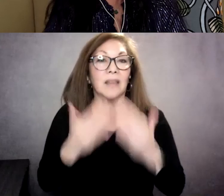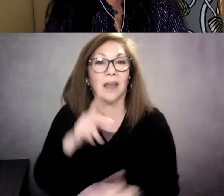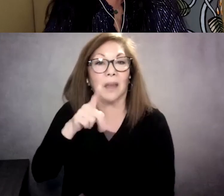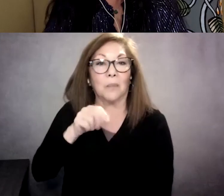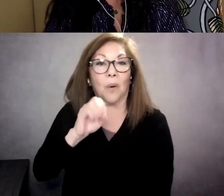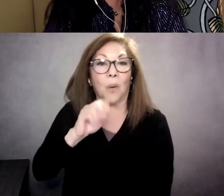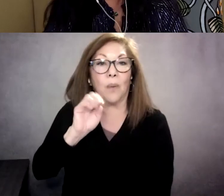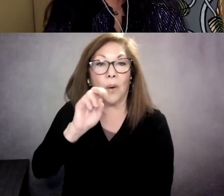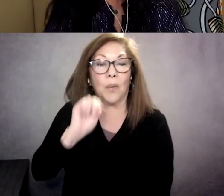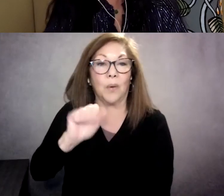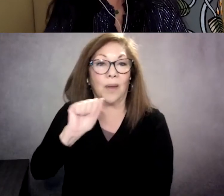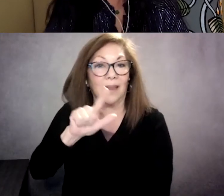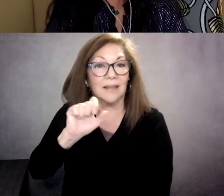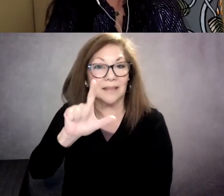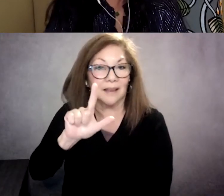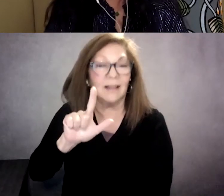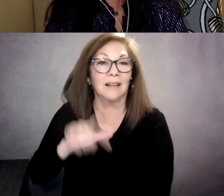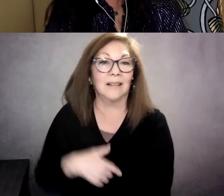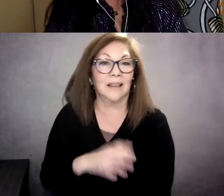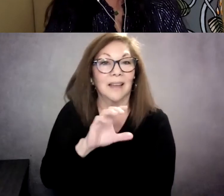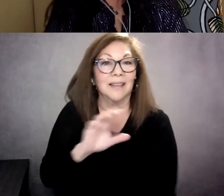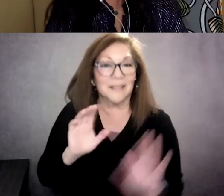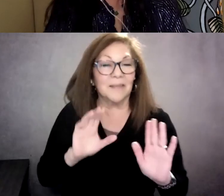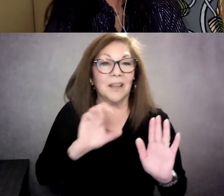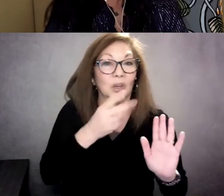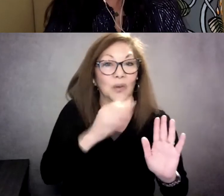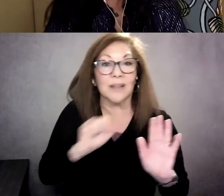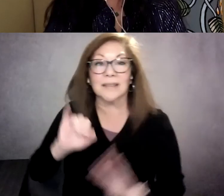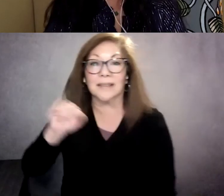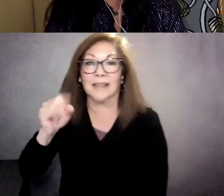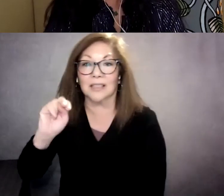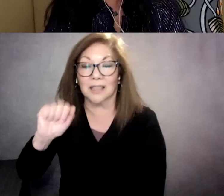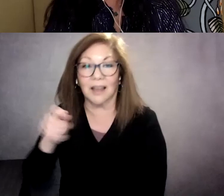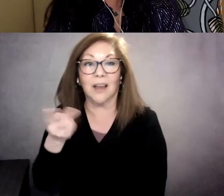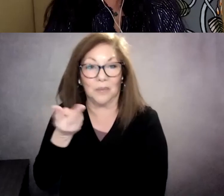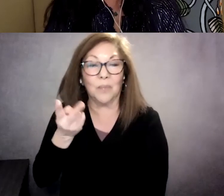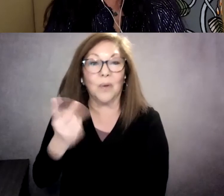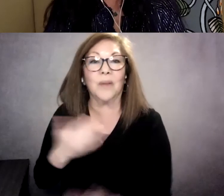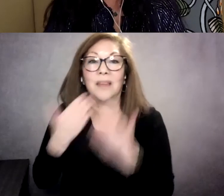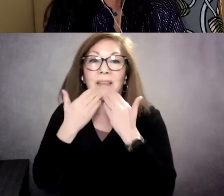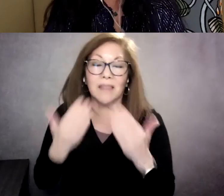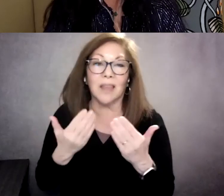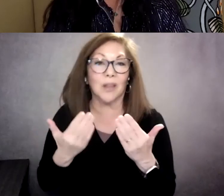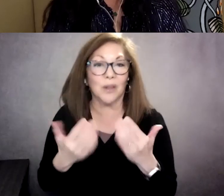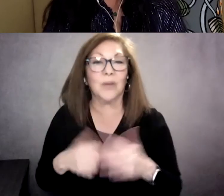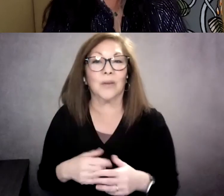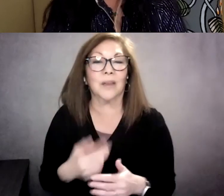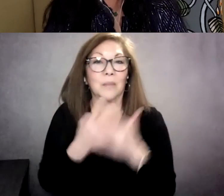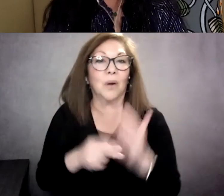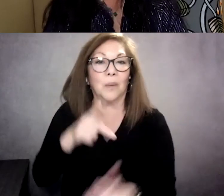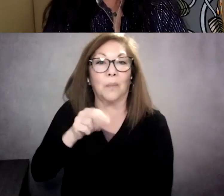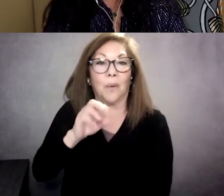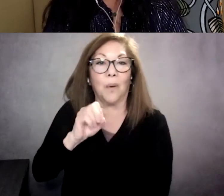ASL as always. I want to thank Chris, who's on screen now, and Jenna, who was on screen earlier. Thank you both, and thanks to Pro Bono